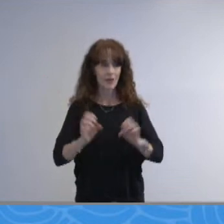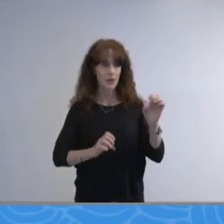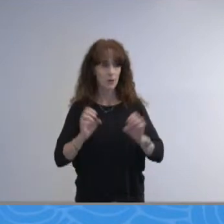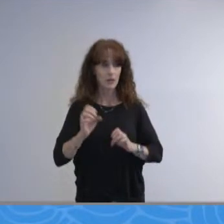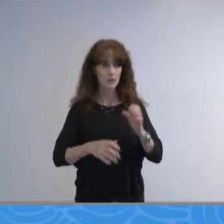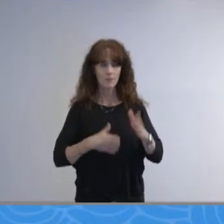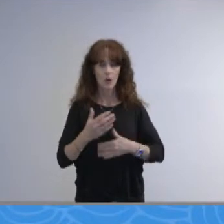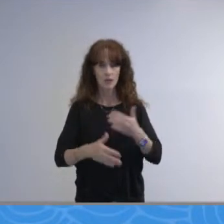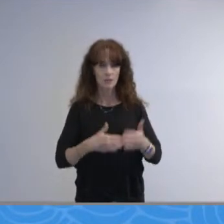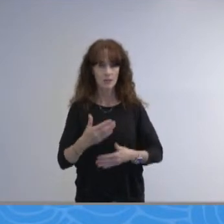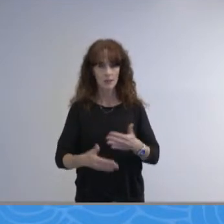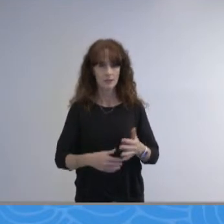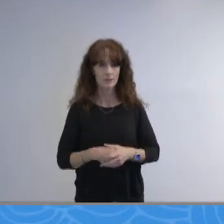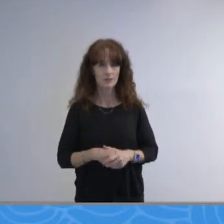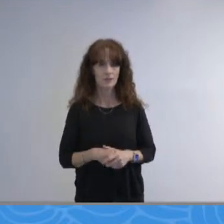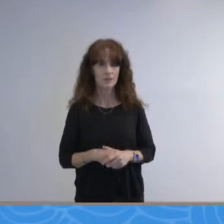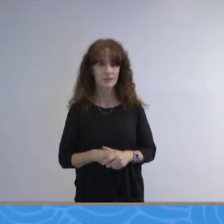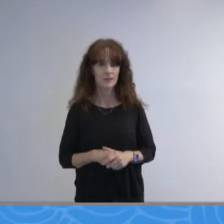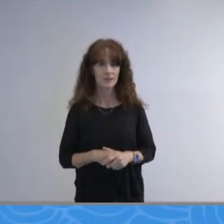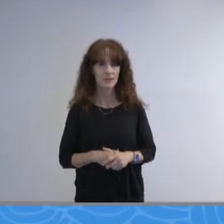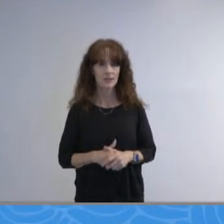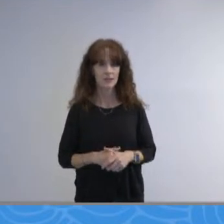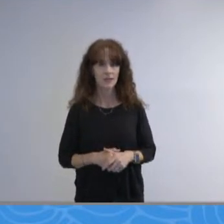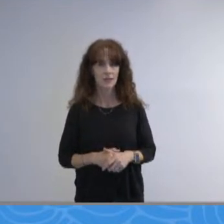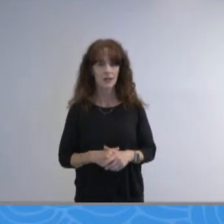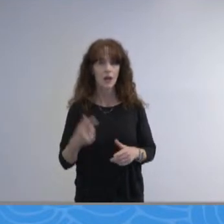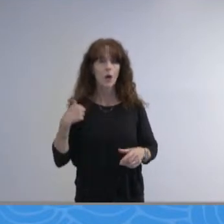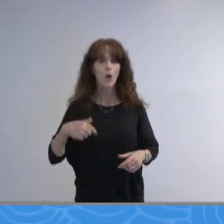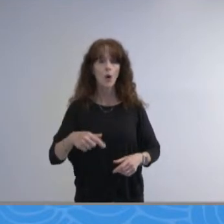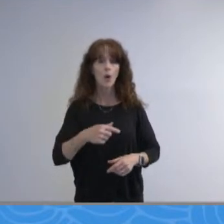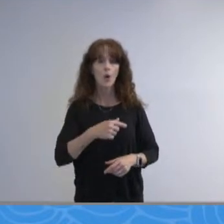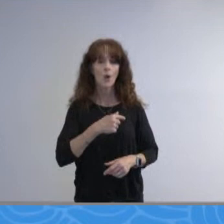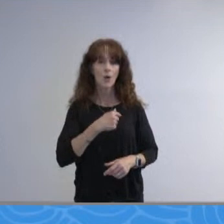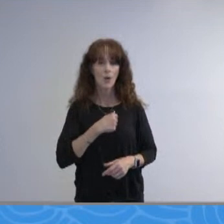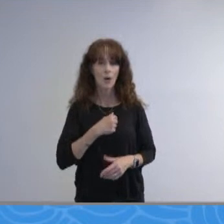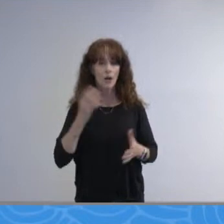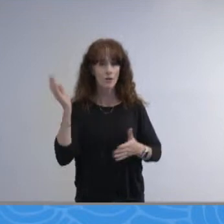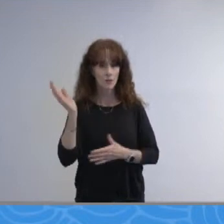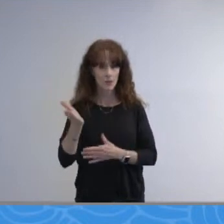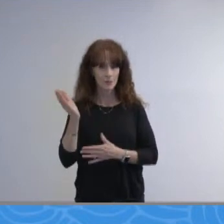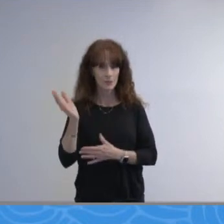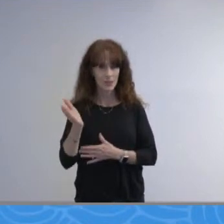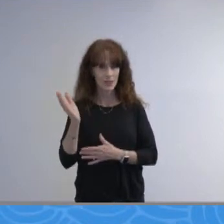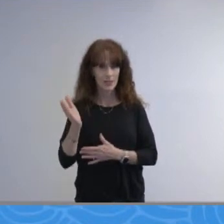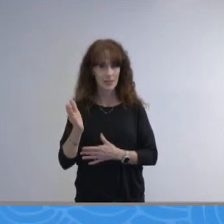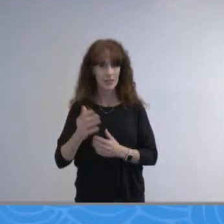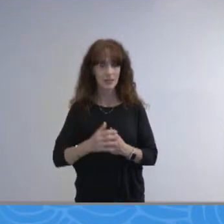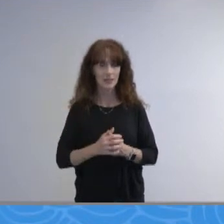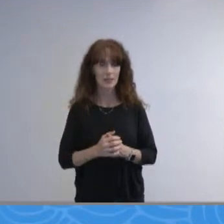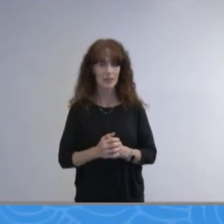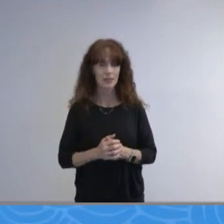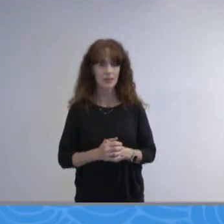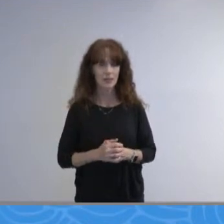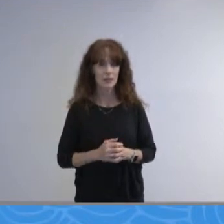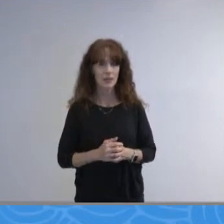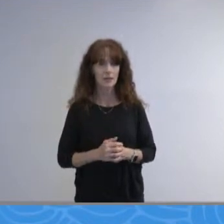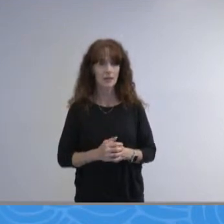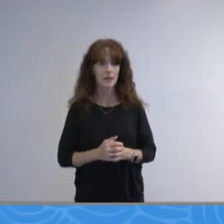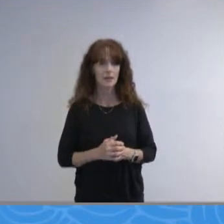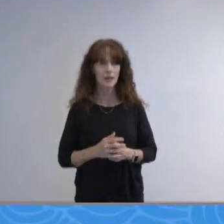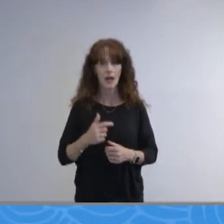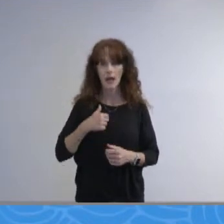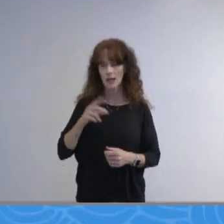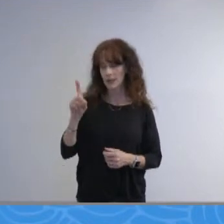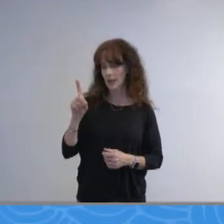evaluation process. Vamos a estar presentando el proceso. We're going to be Mi presenting. nombre es Diana Huerta y soy una especialista I am